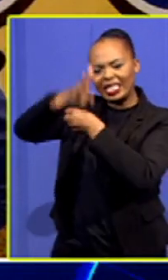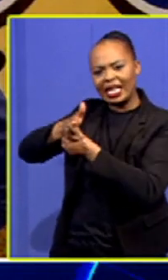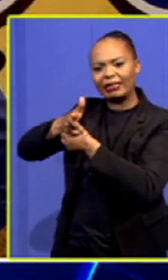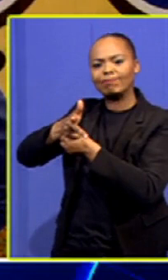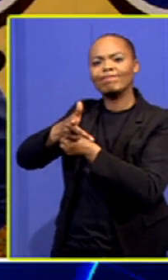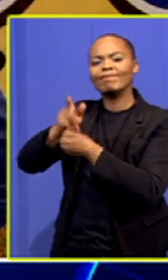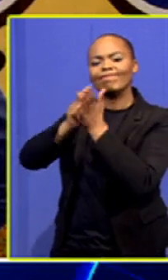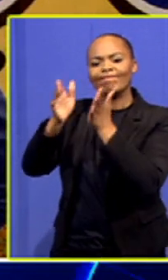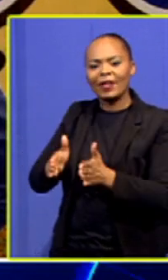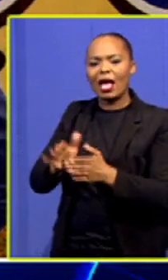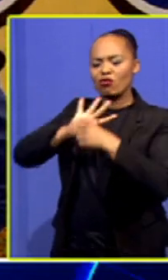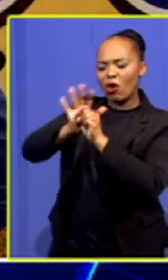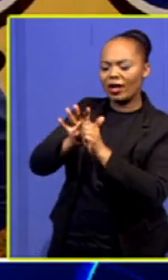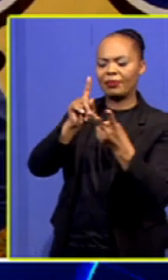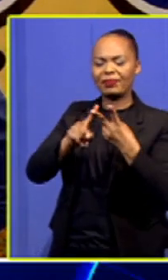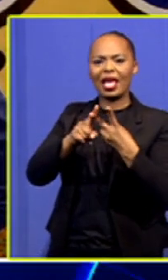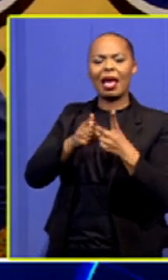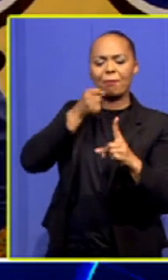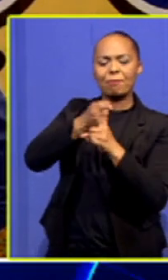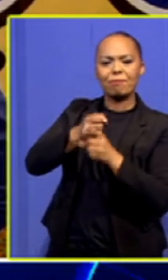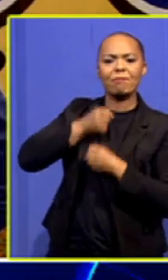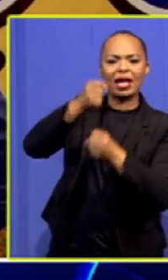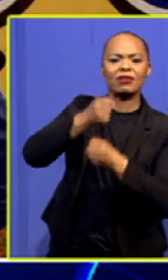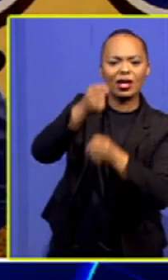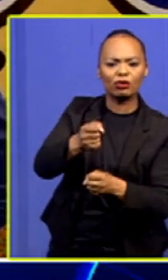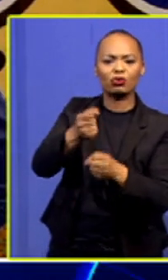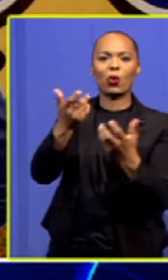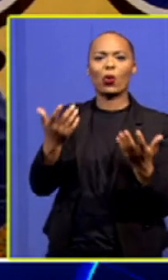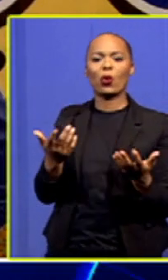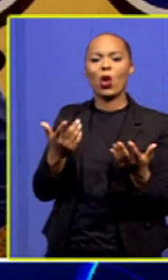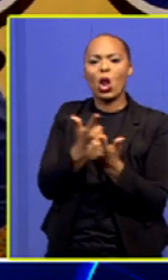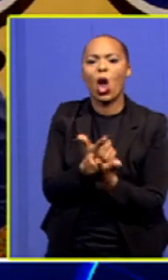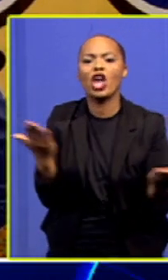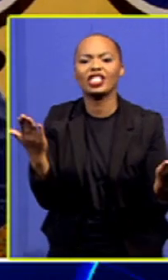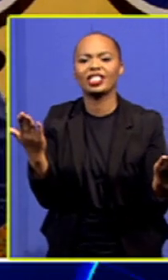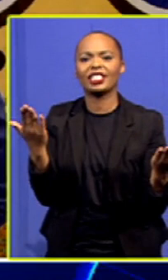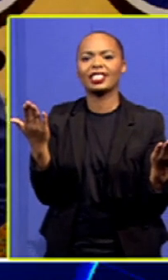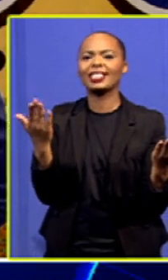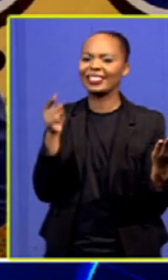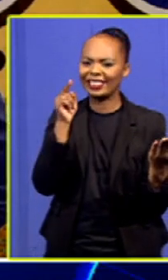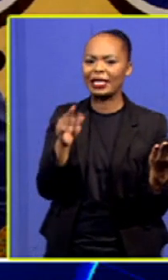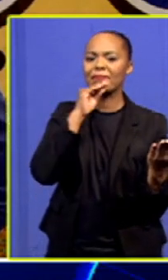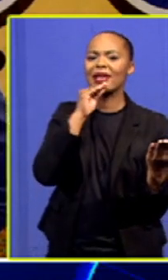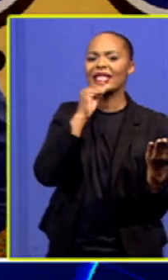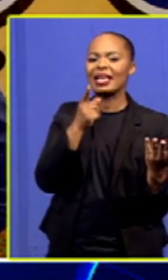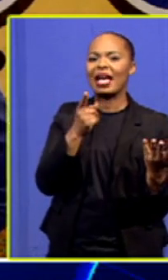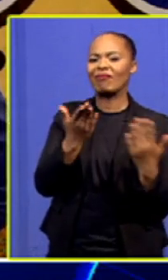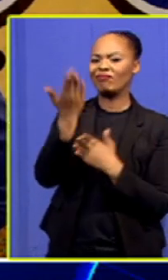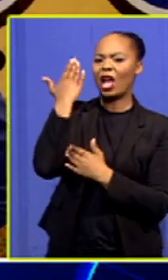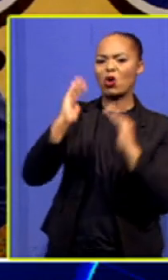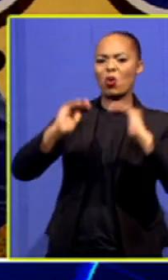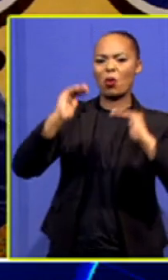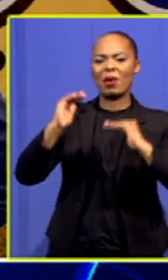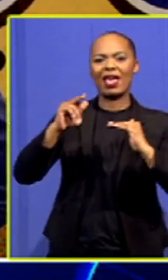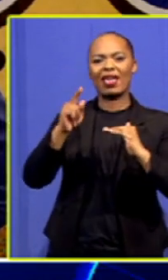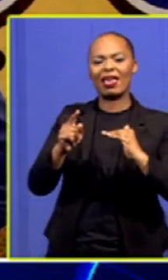have an election manifesto being launched, and it almost feels that it's quite subdued compared to the previous